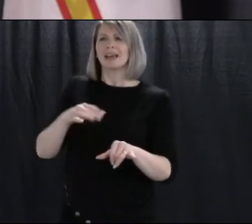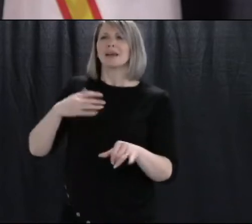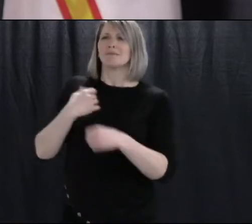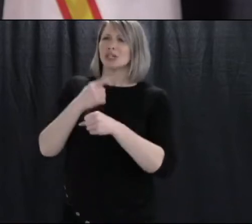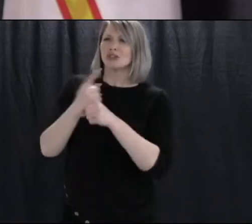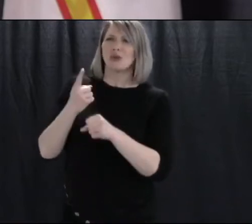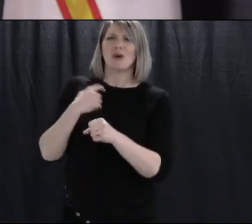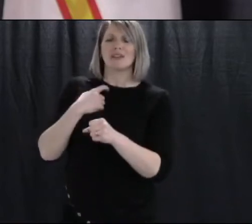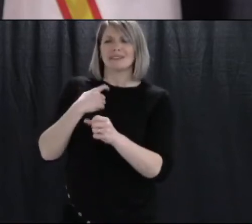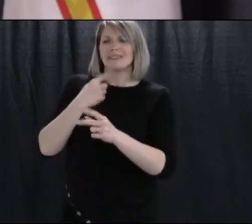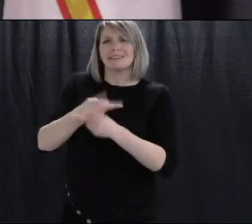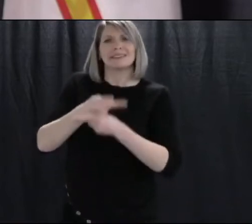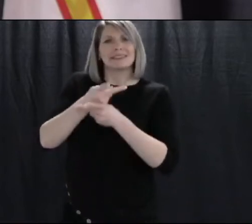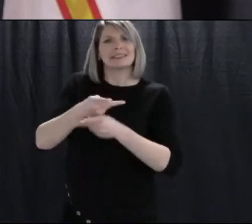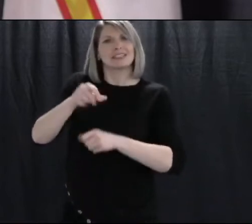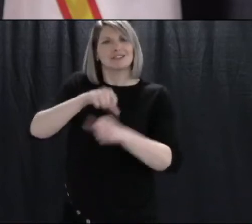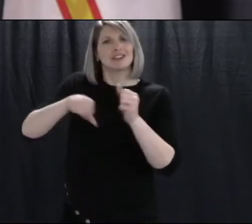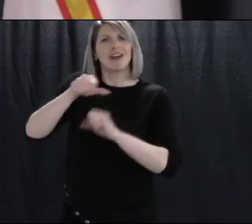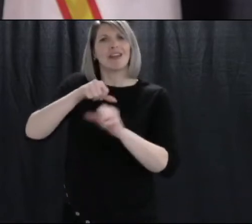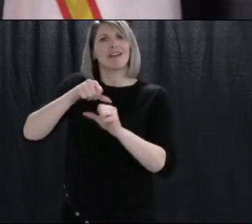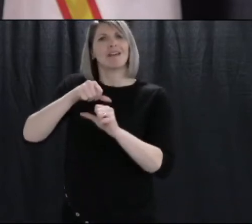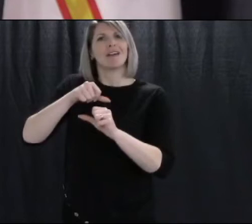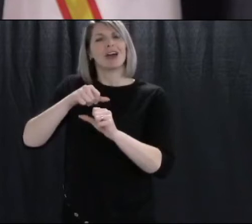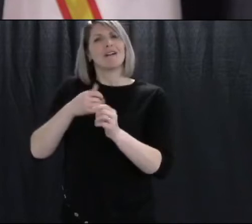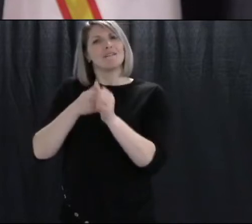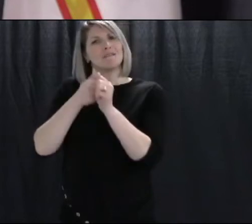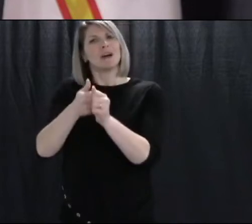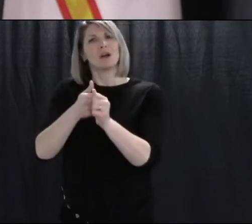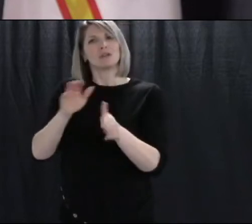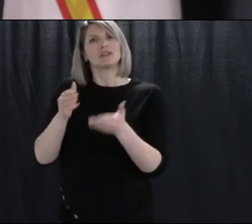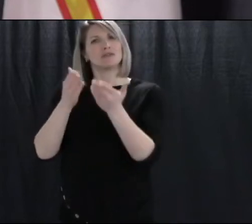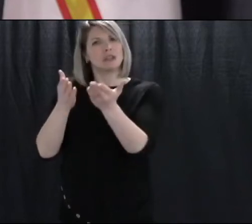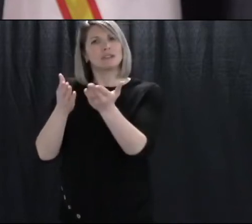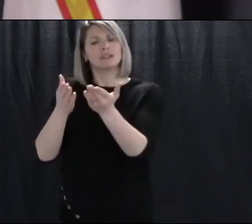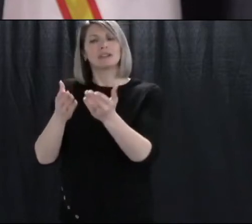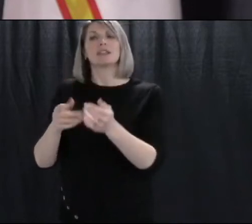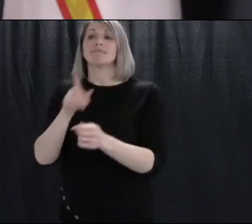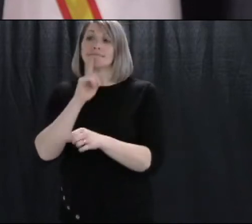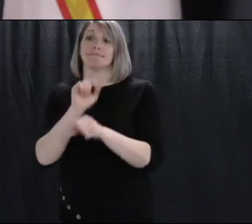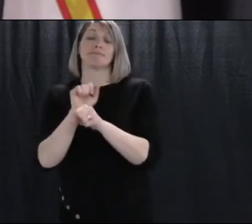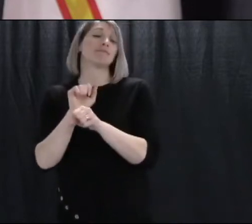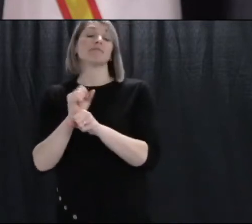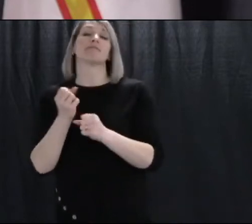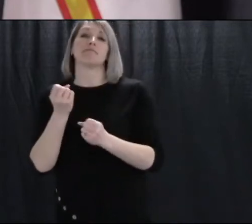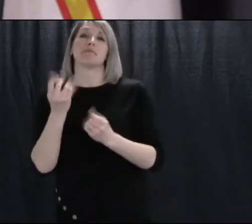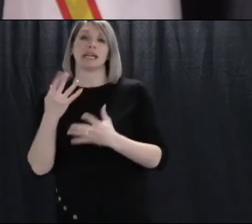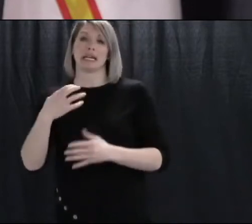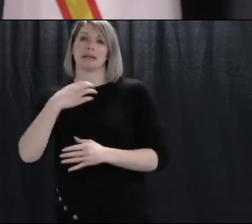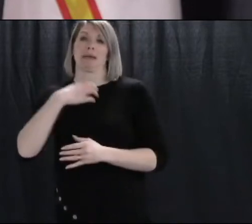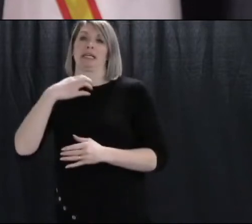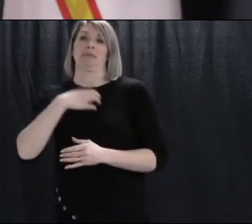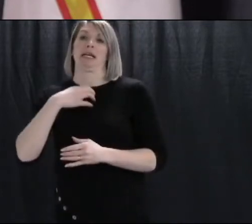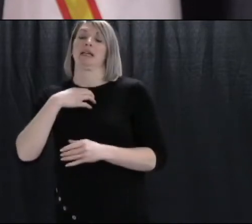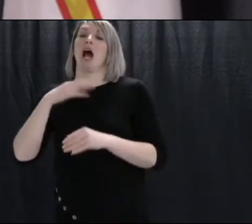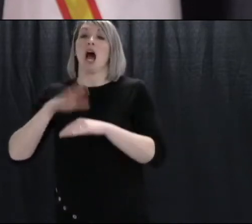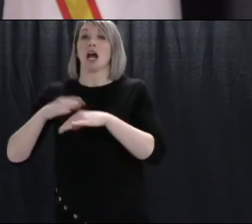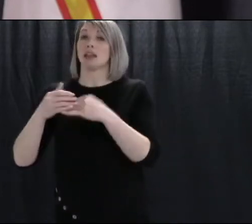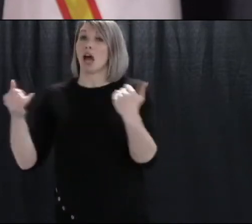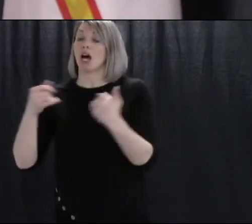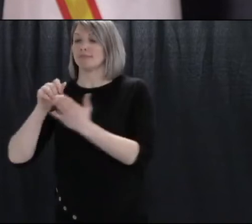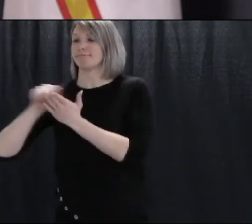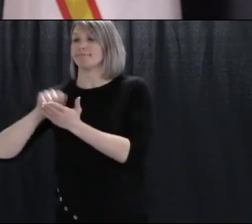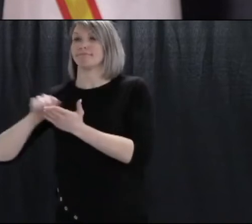complaint. But I'll assure you that these complaints are coming in, as I mentioned. They can now be done online, and we'll then be turning